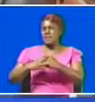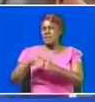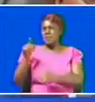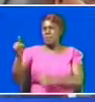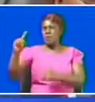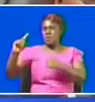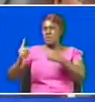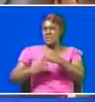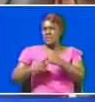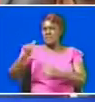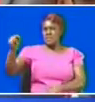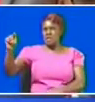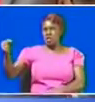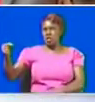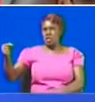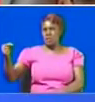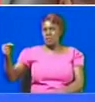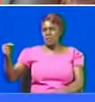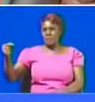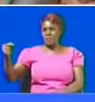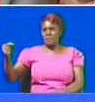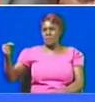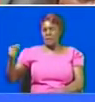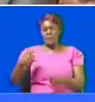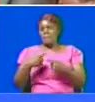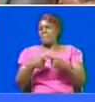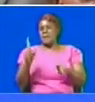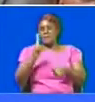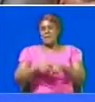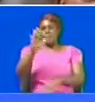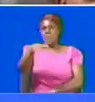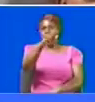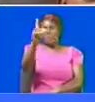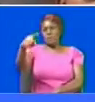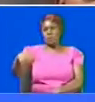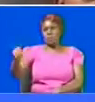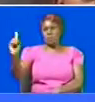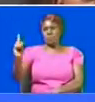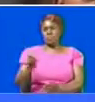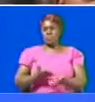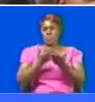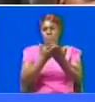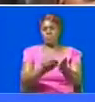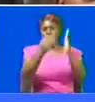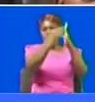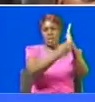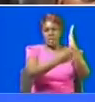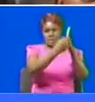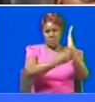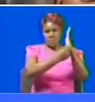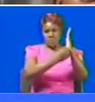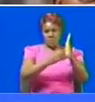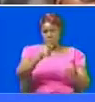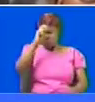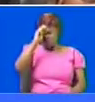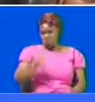479.6 million shillings. However, when Parliament passed the Appropriation Act, the